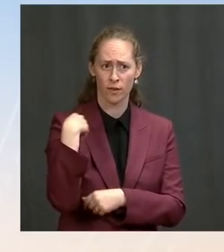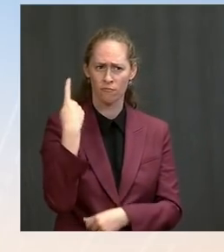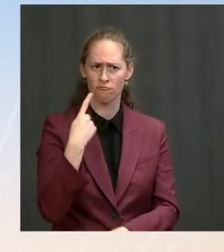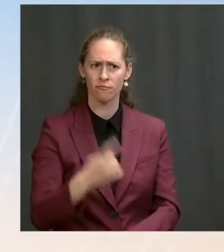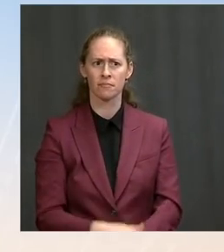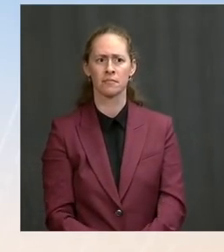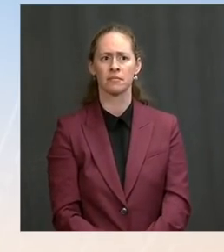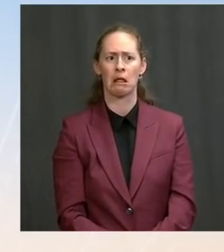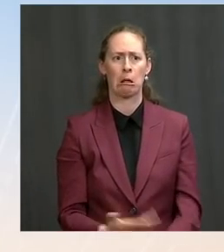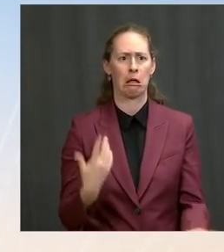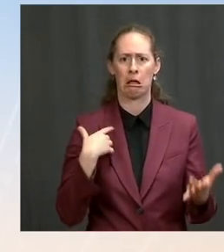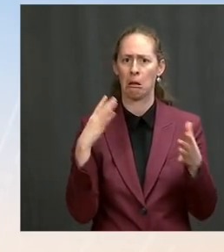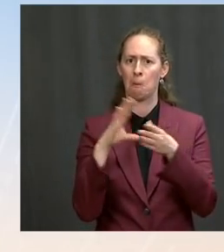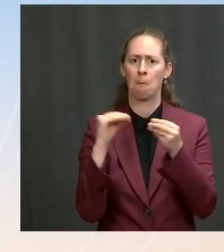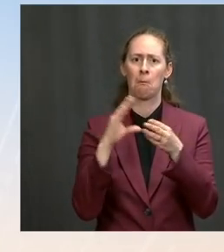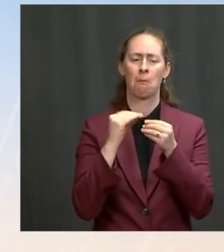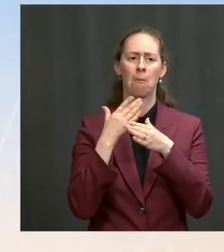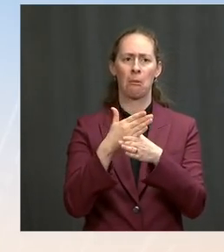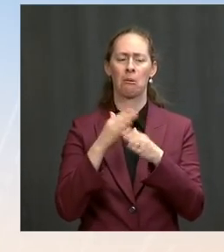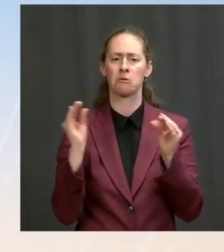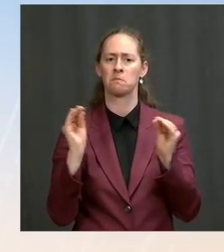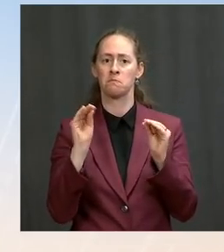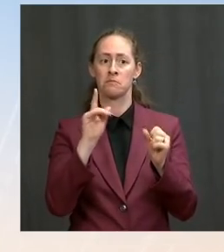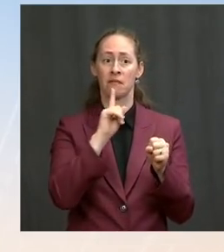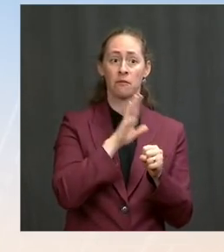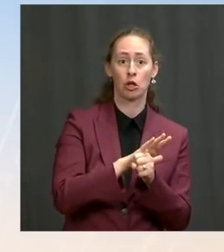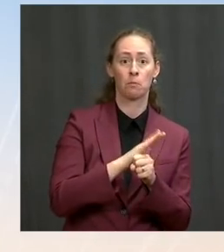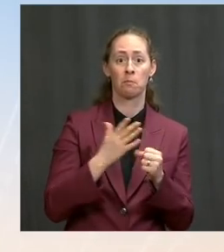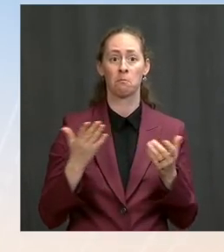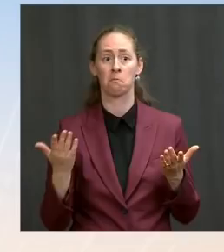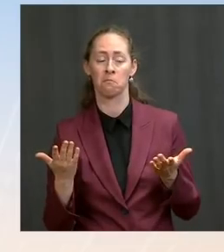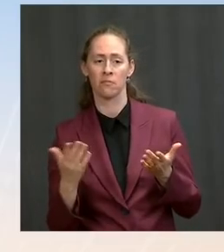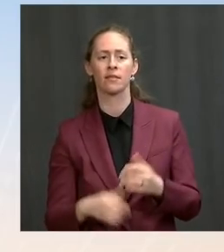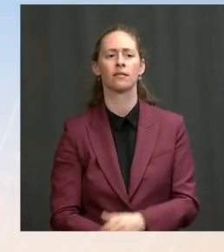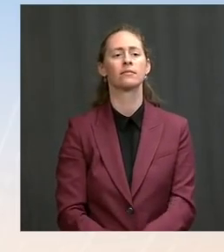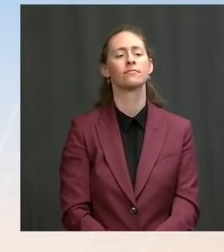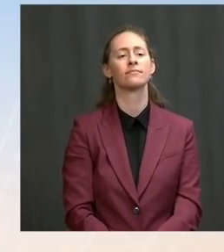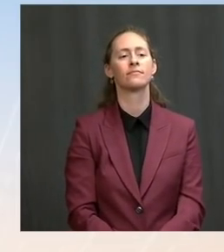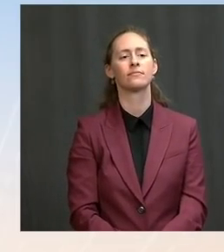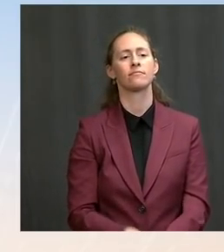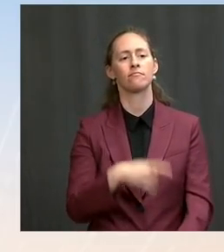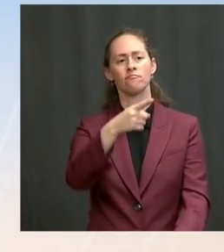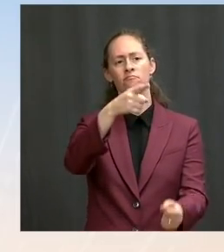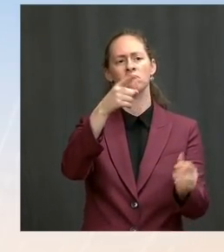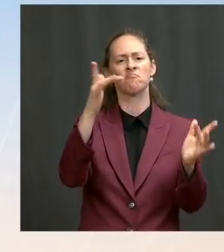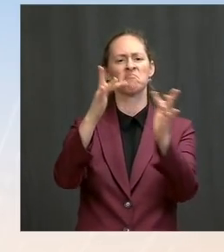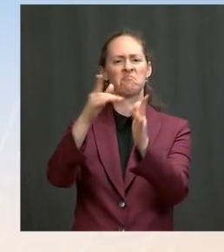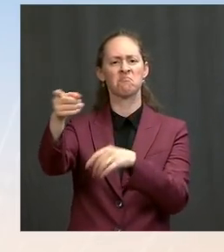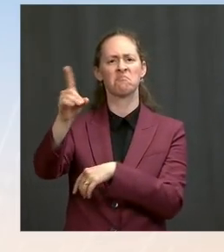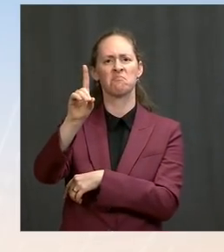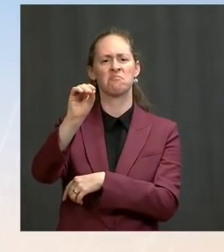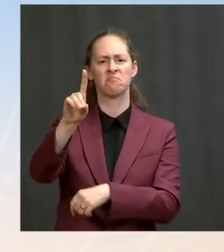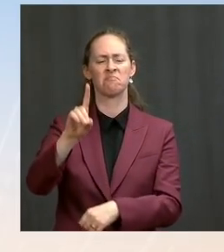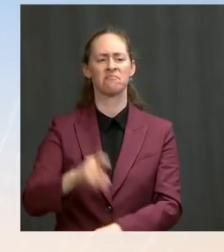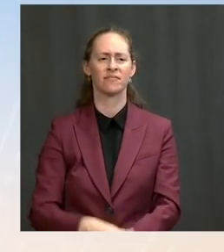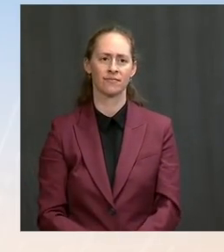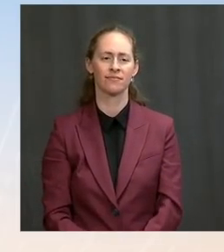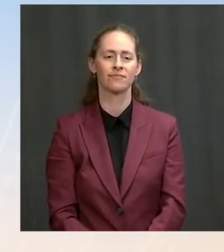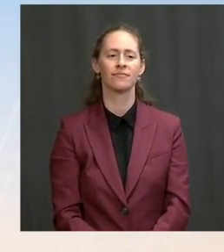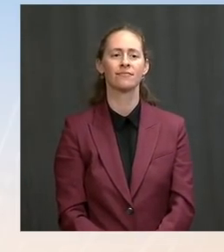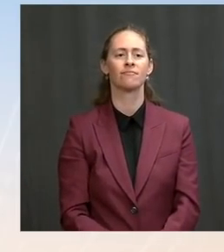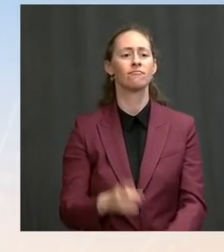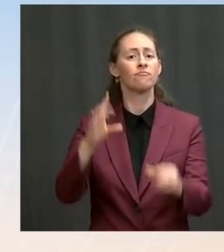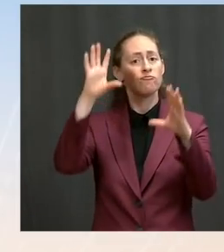anything to detail or confirm from you here from the podium. I'd certainly point you to the Department of Defense on any specifics. As the President noted when